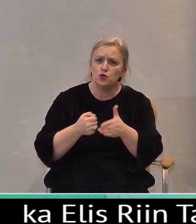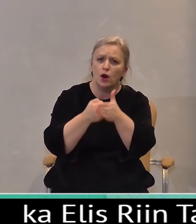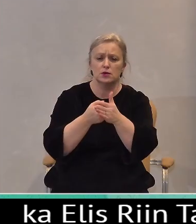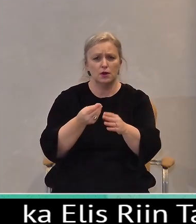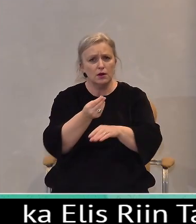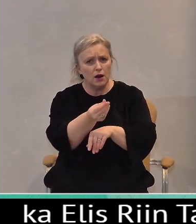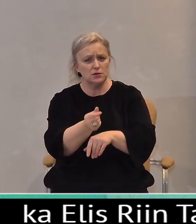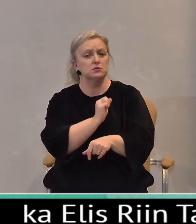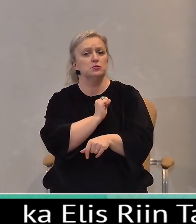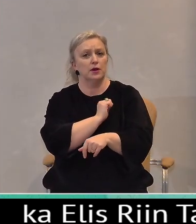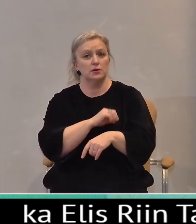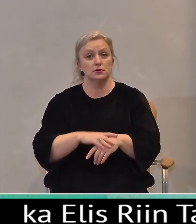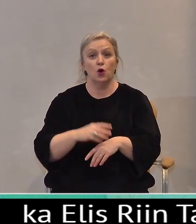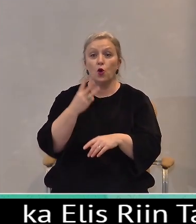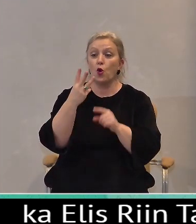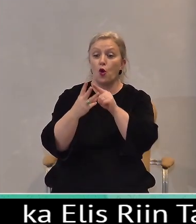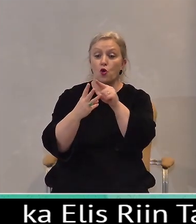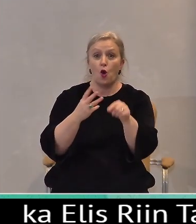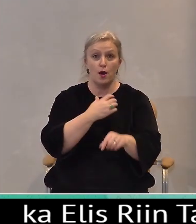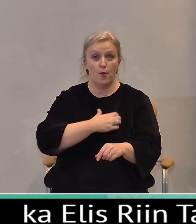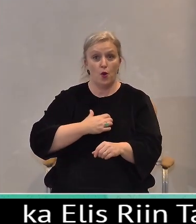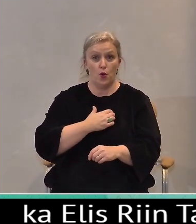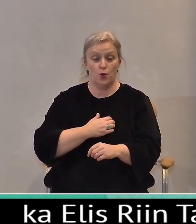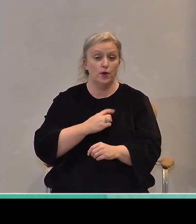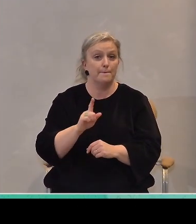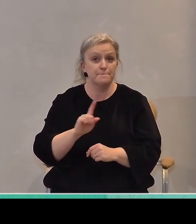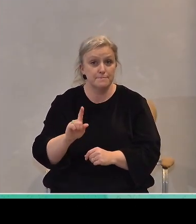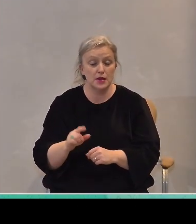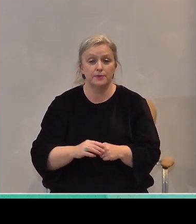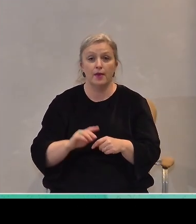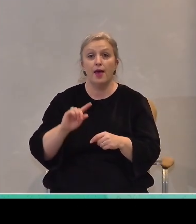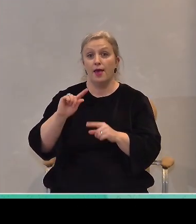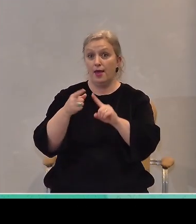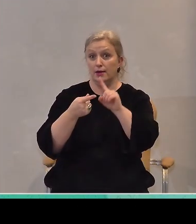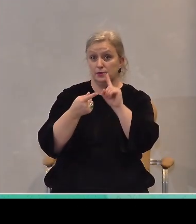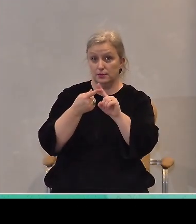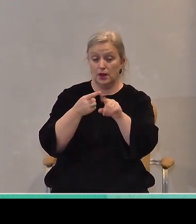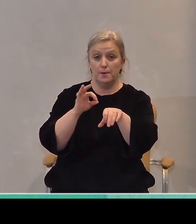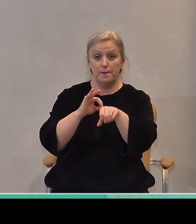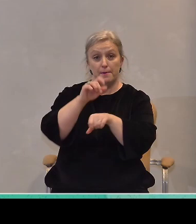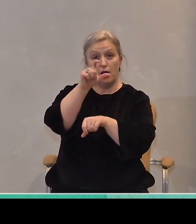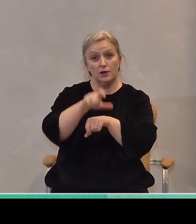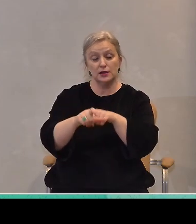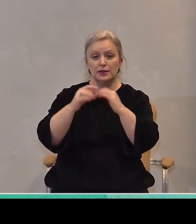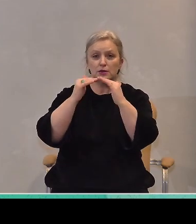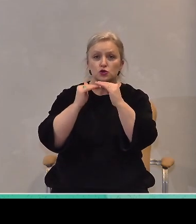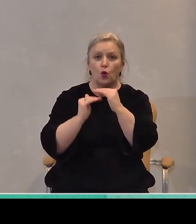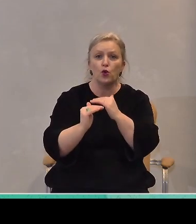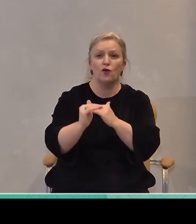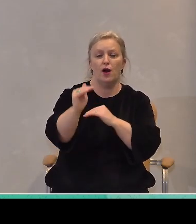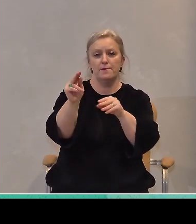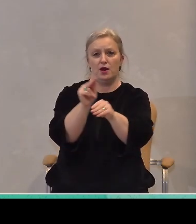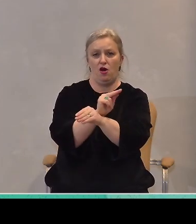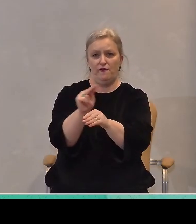special center? Why do I have to create and fund it? I'd like to point to 3